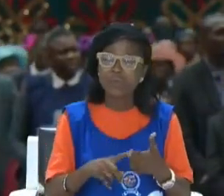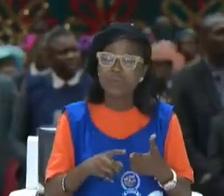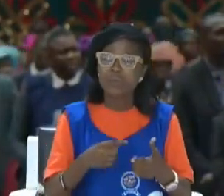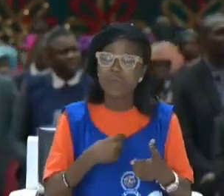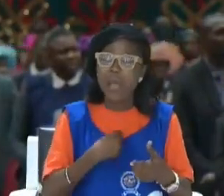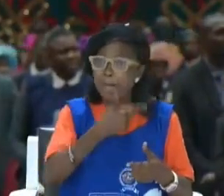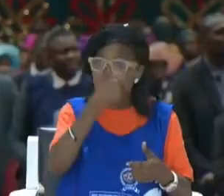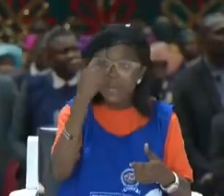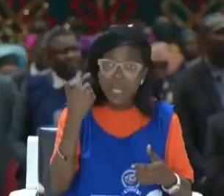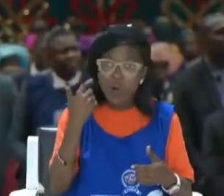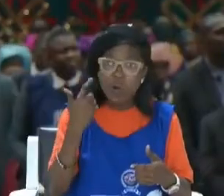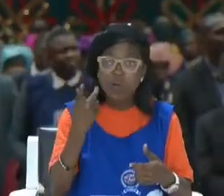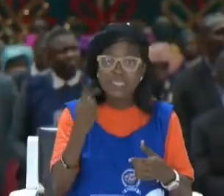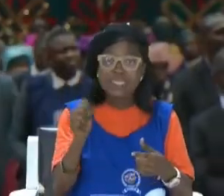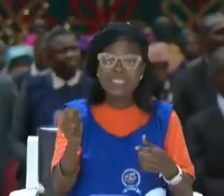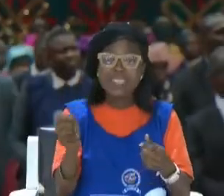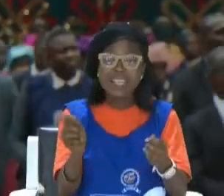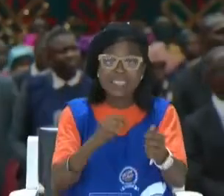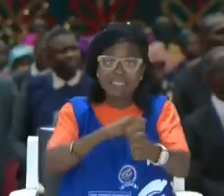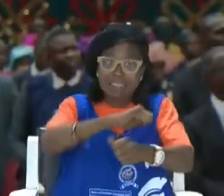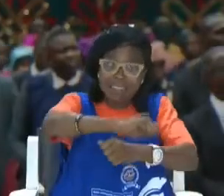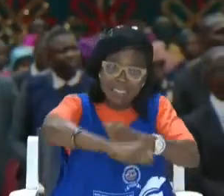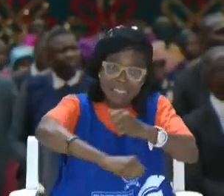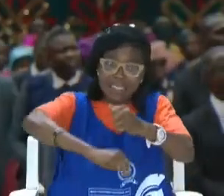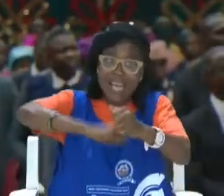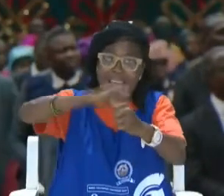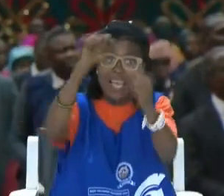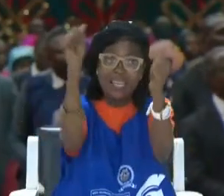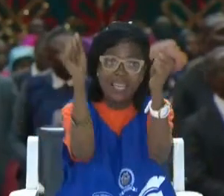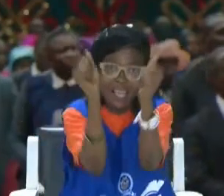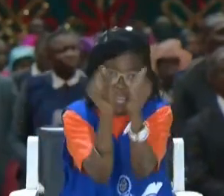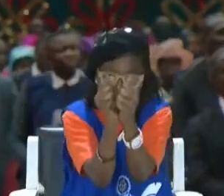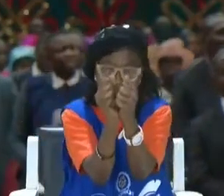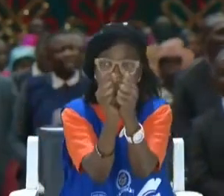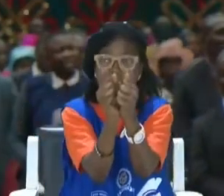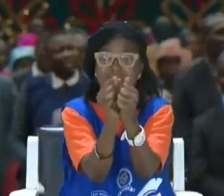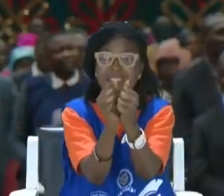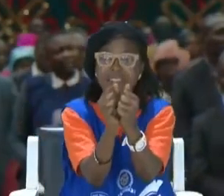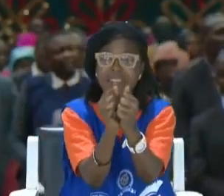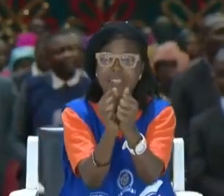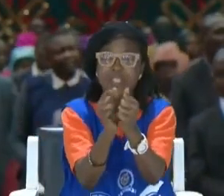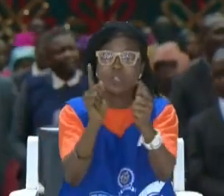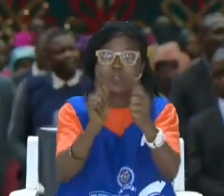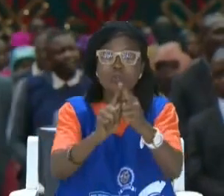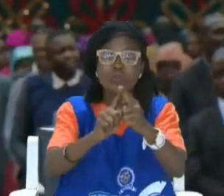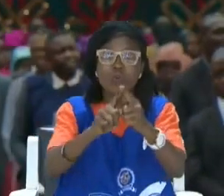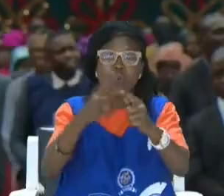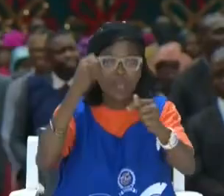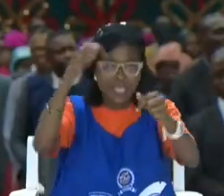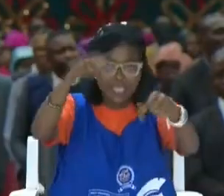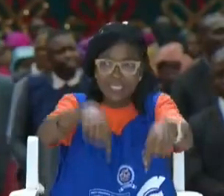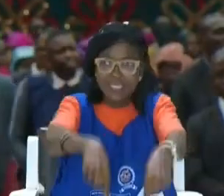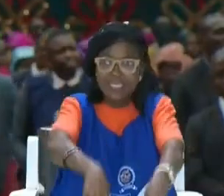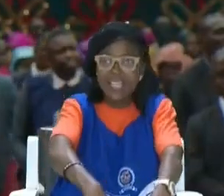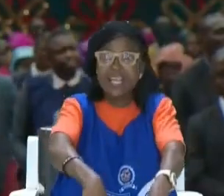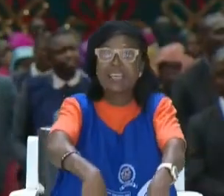because they tied his hand to his leg